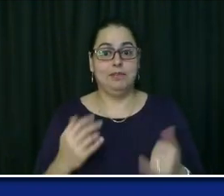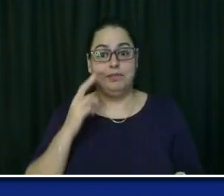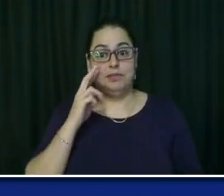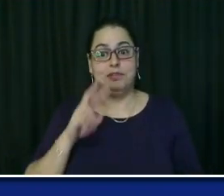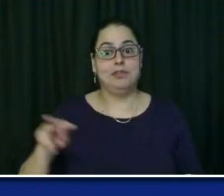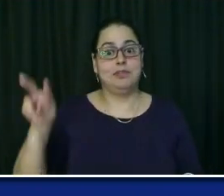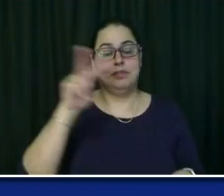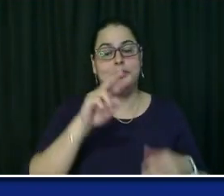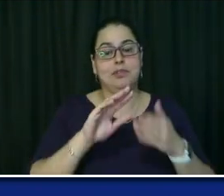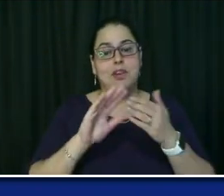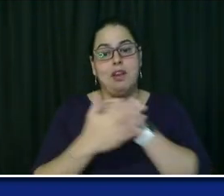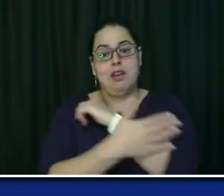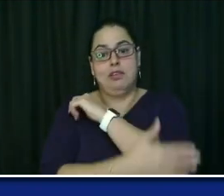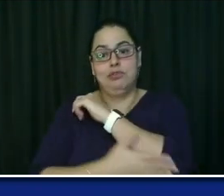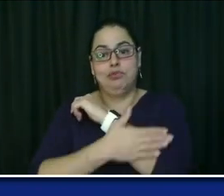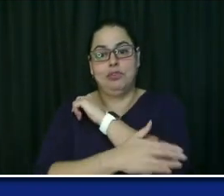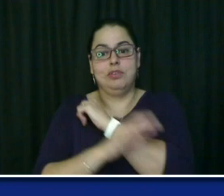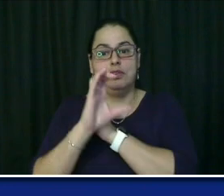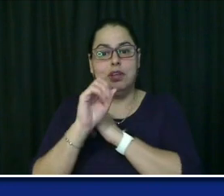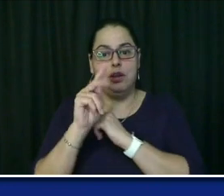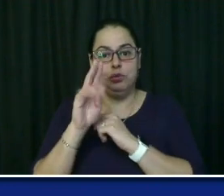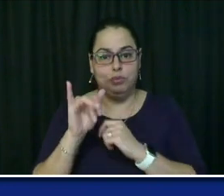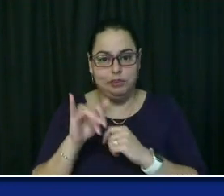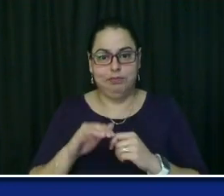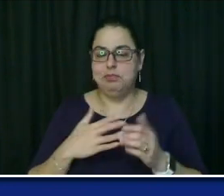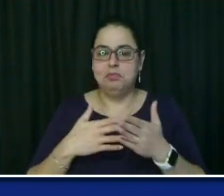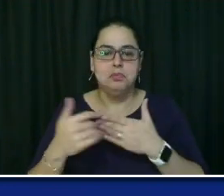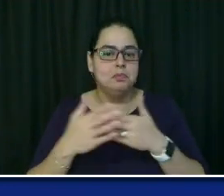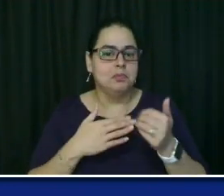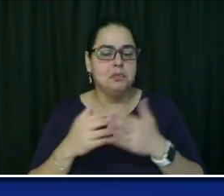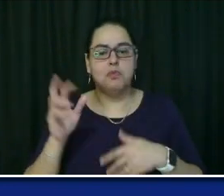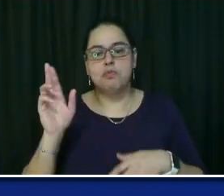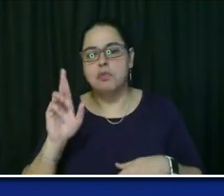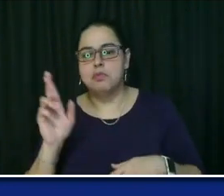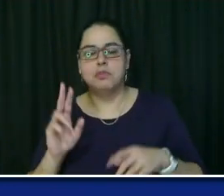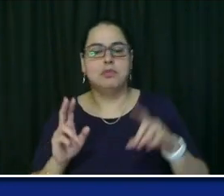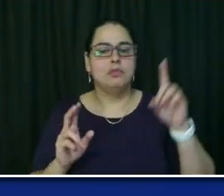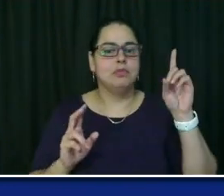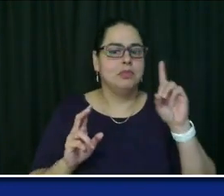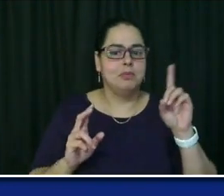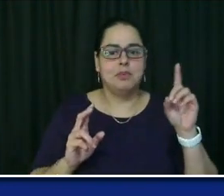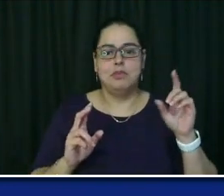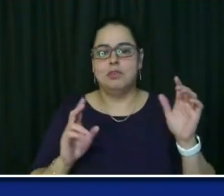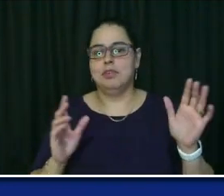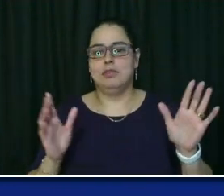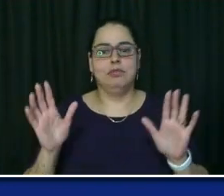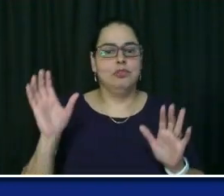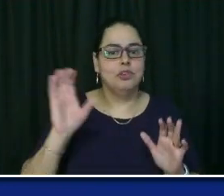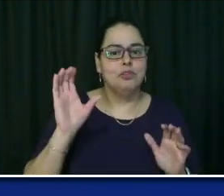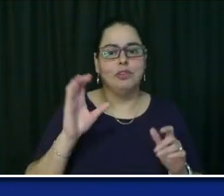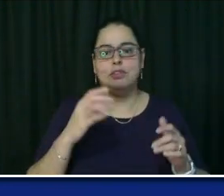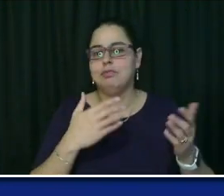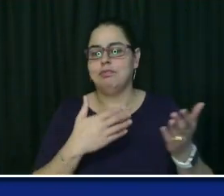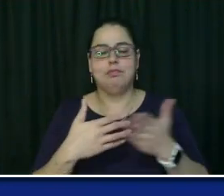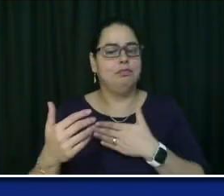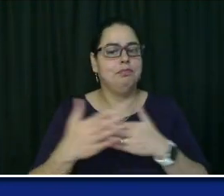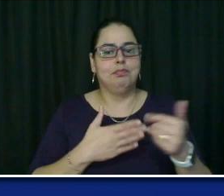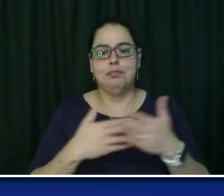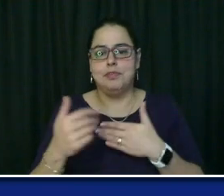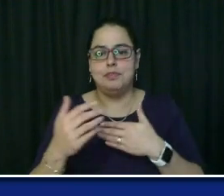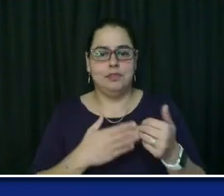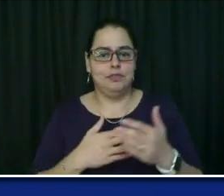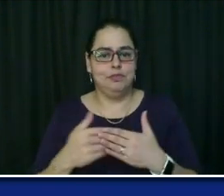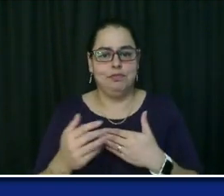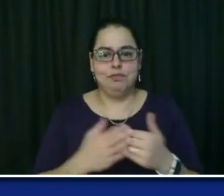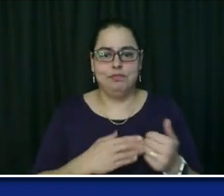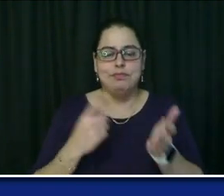political party at the local level, regardless of what level of government we're at, to show respect to each other. And if we disagree, but